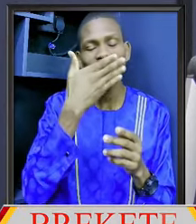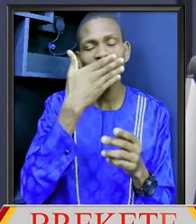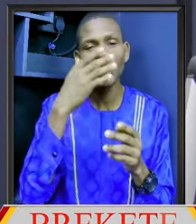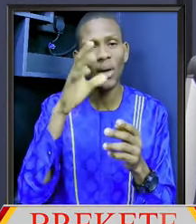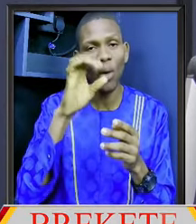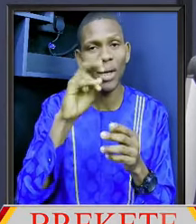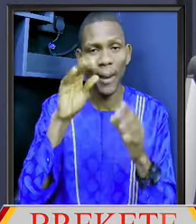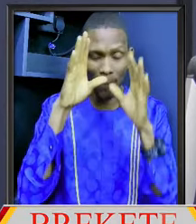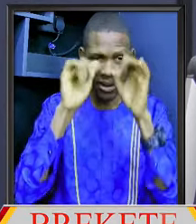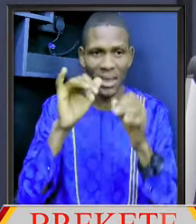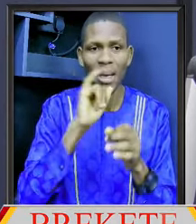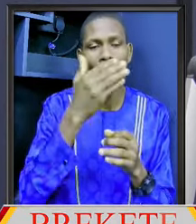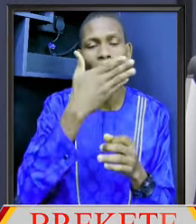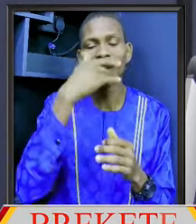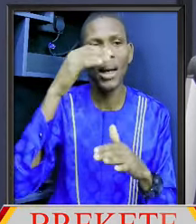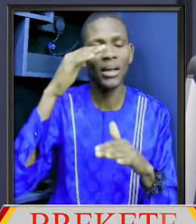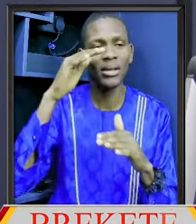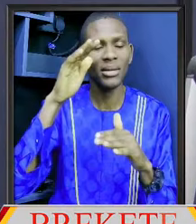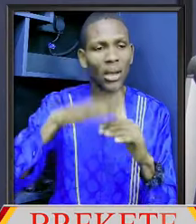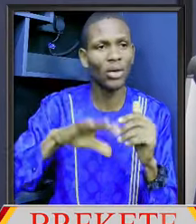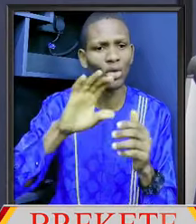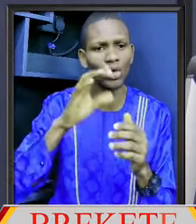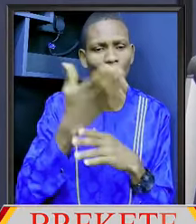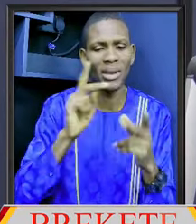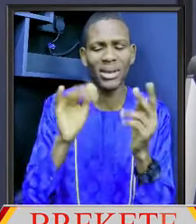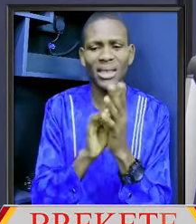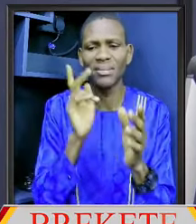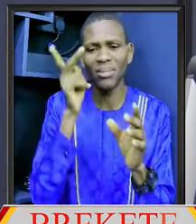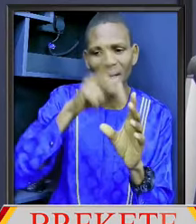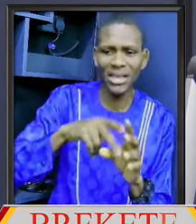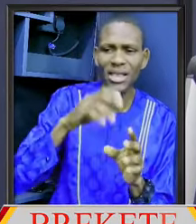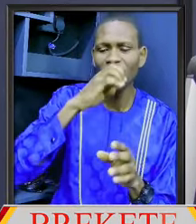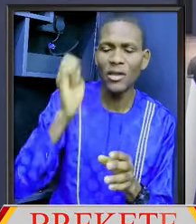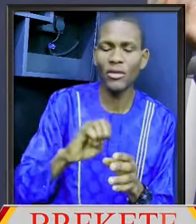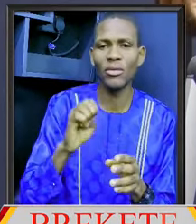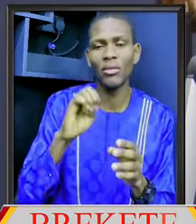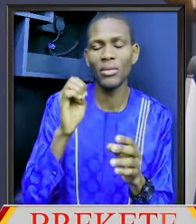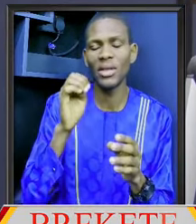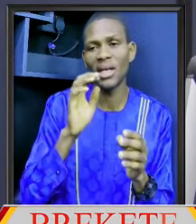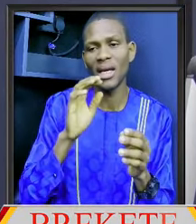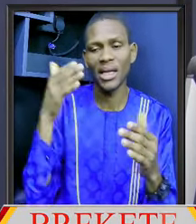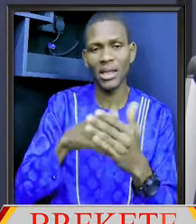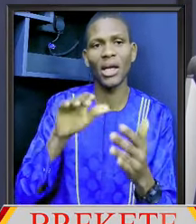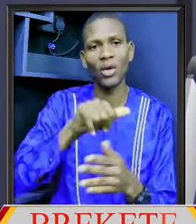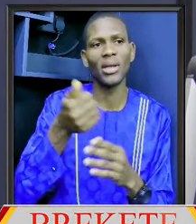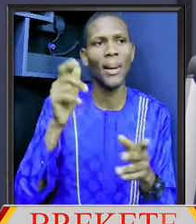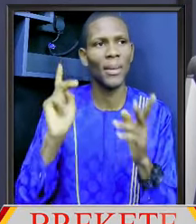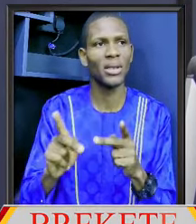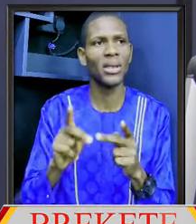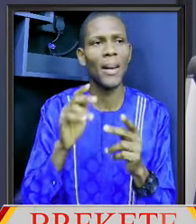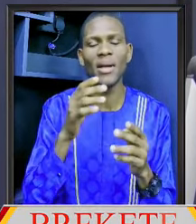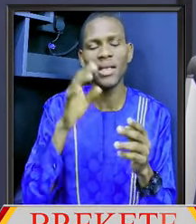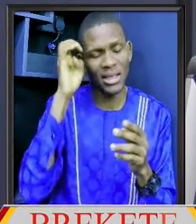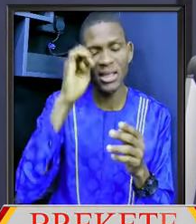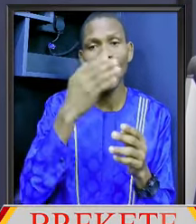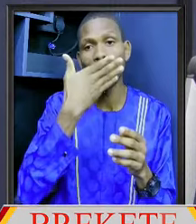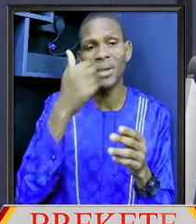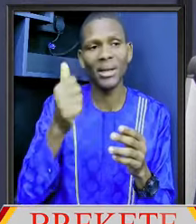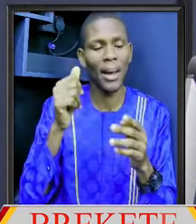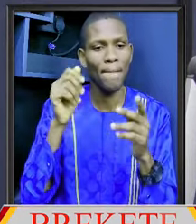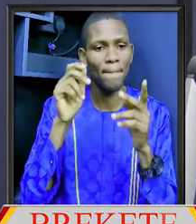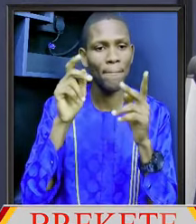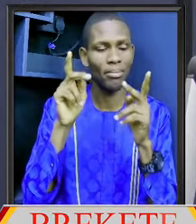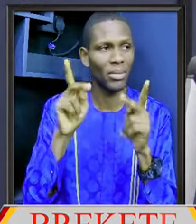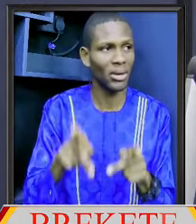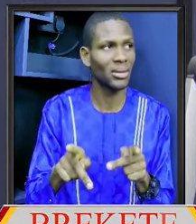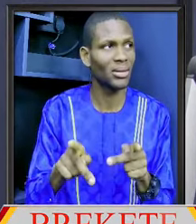evil against another person. I better pass some people where their area of specialty